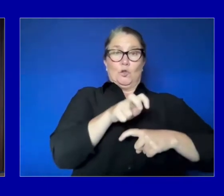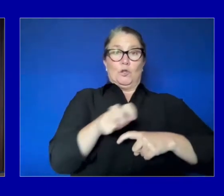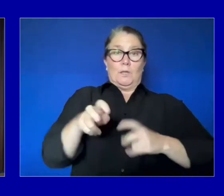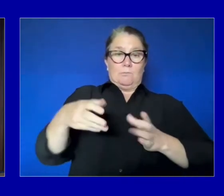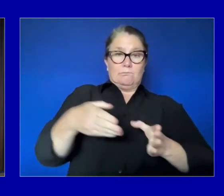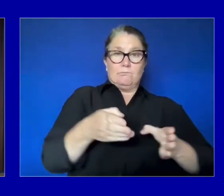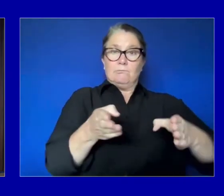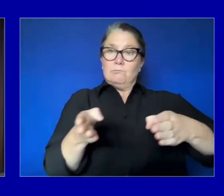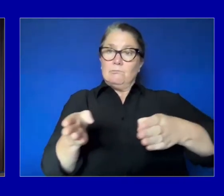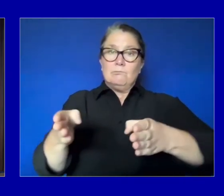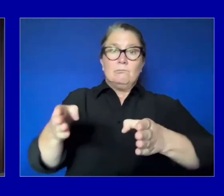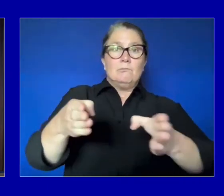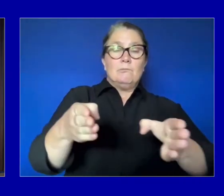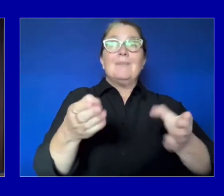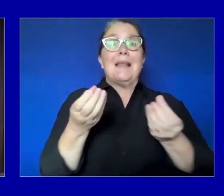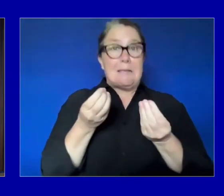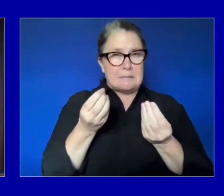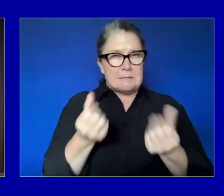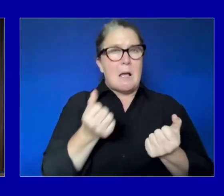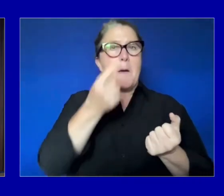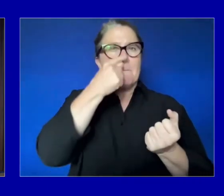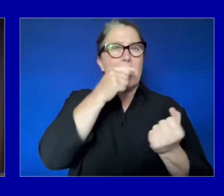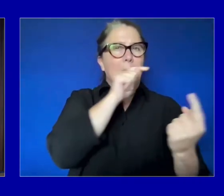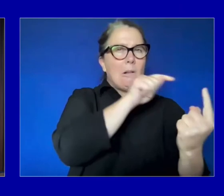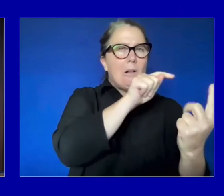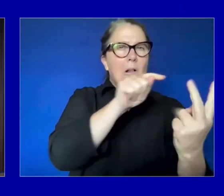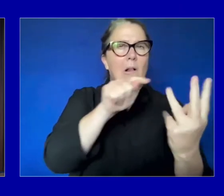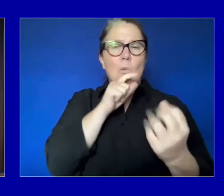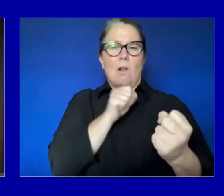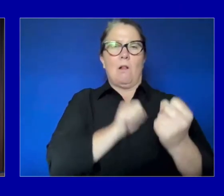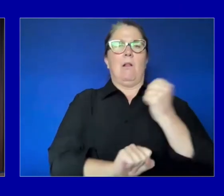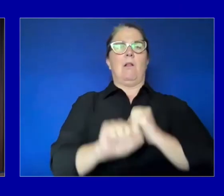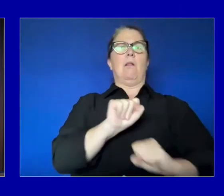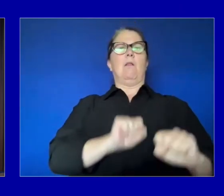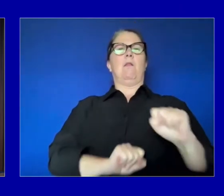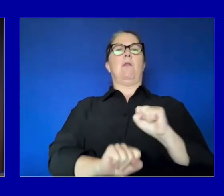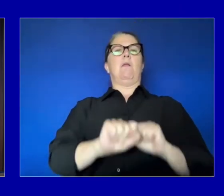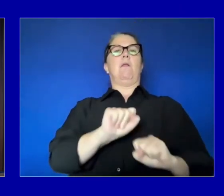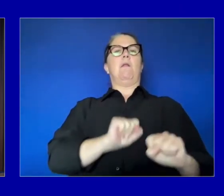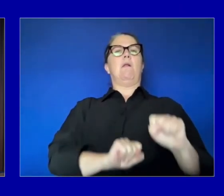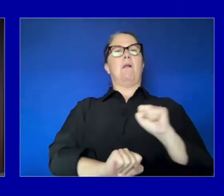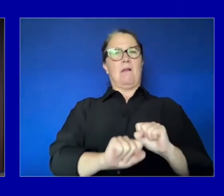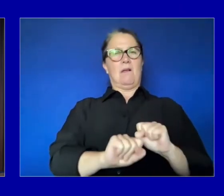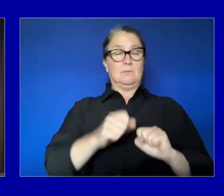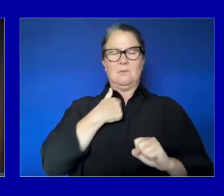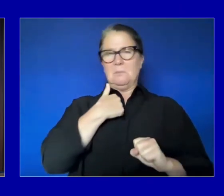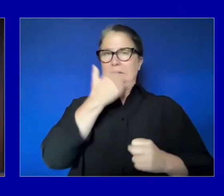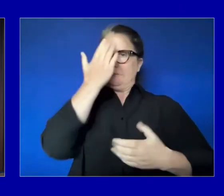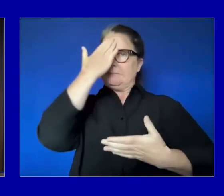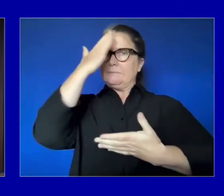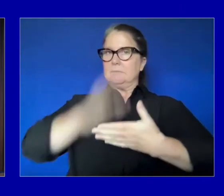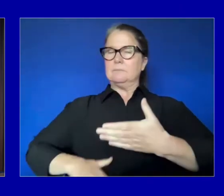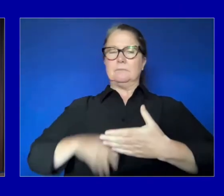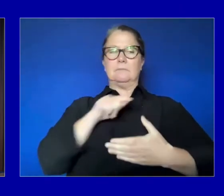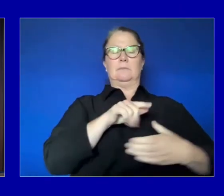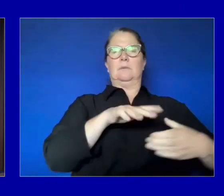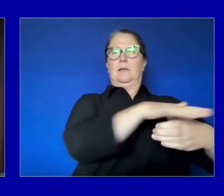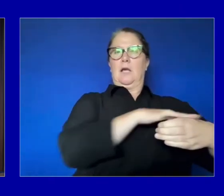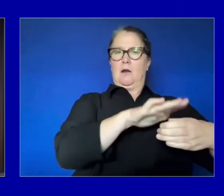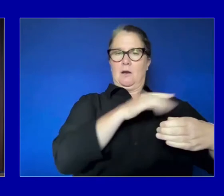it. And I know very well about that resistance, um, and about the methods that will be used to resist,